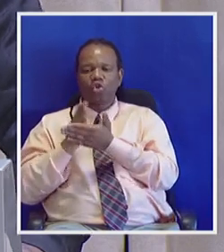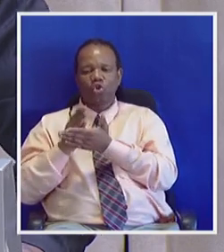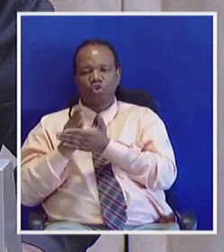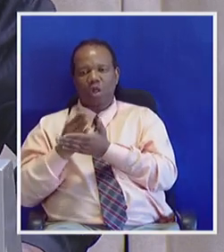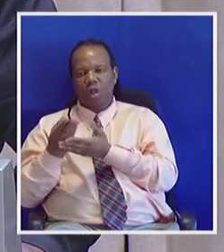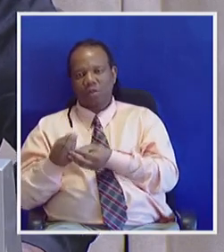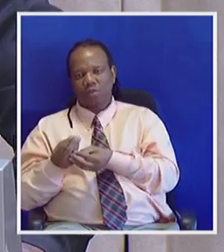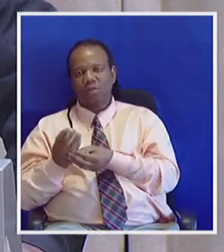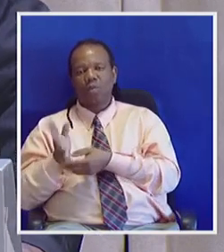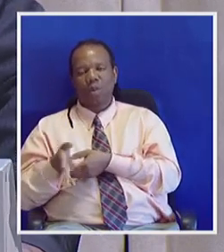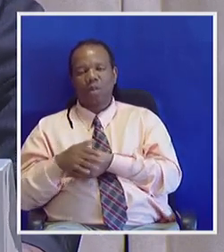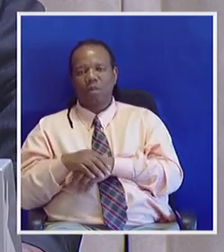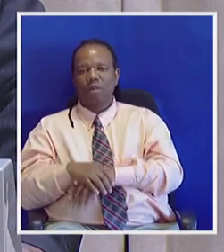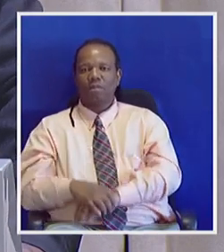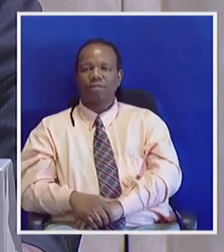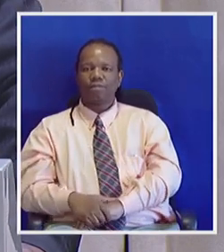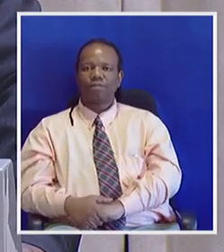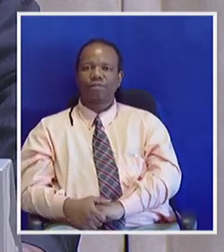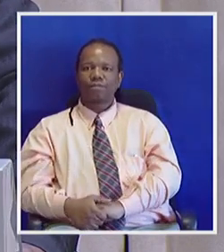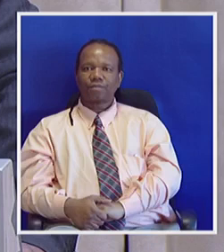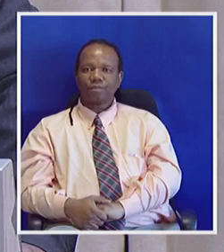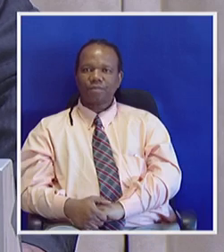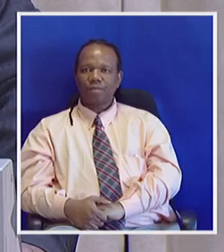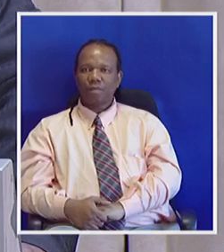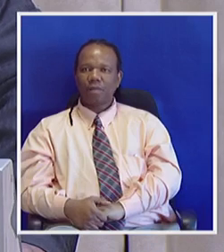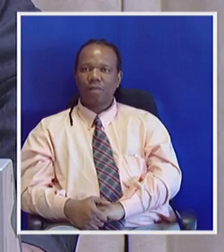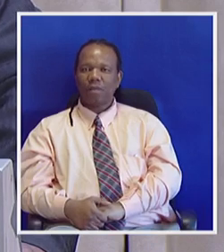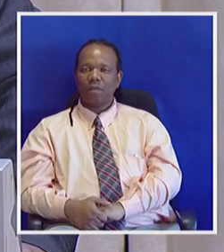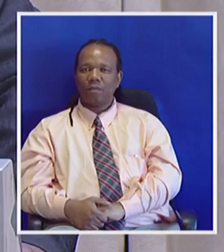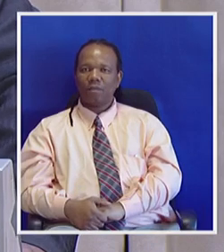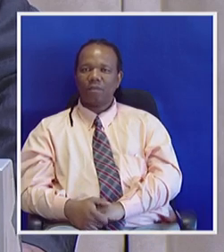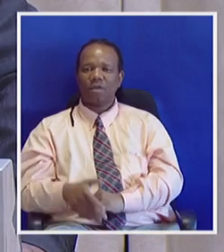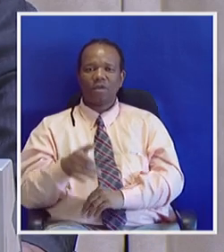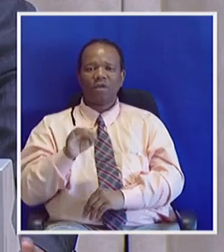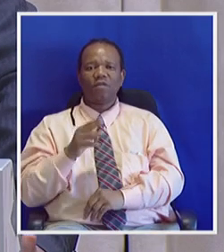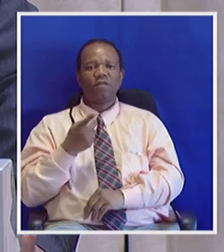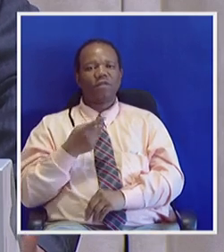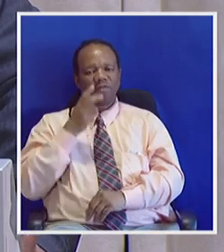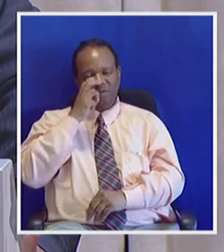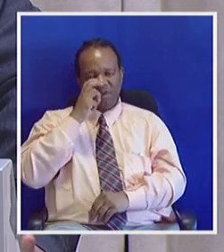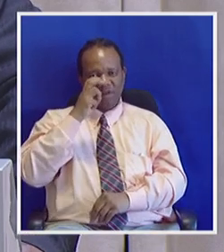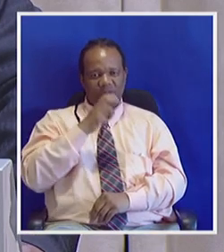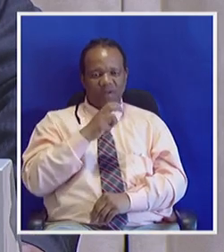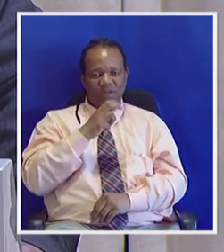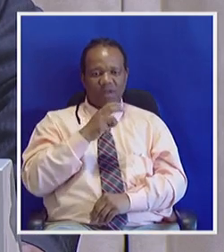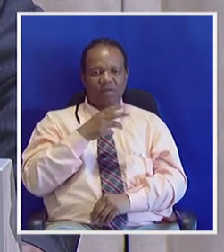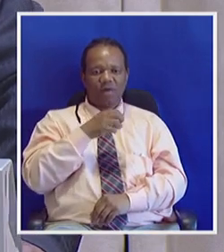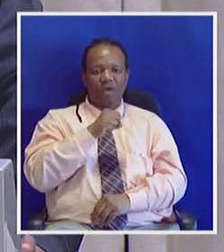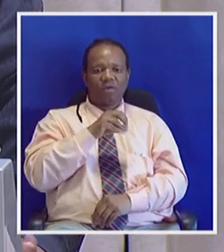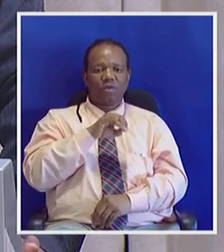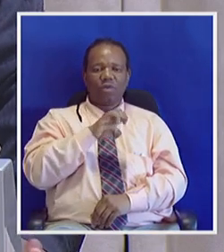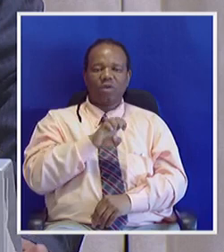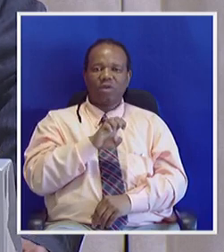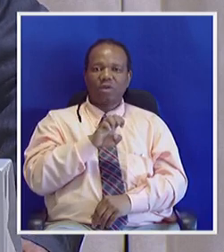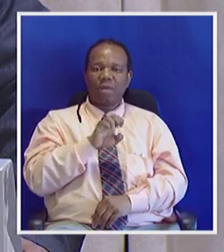enterprises, we will. And where there's also a need to look at the state-owned enterprises in a way where